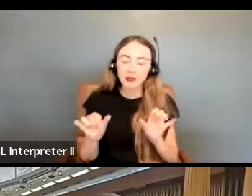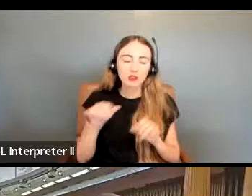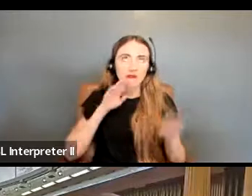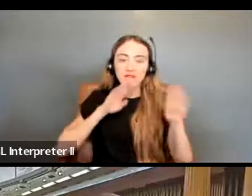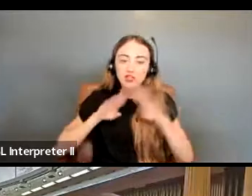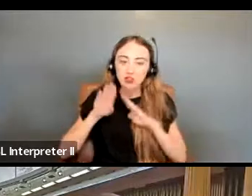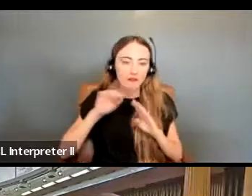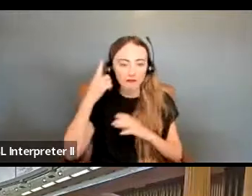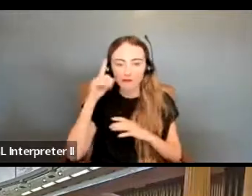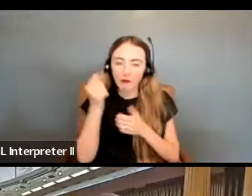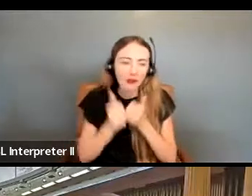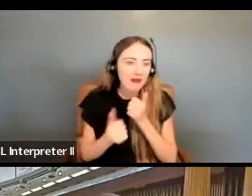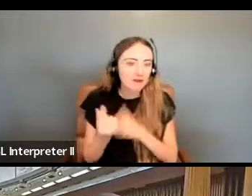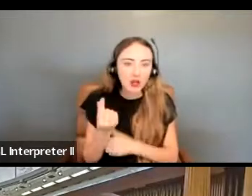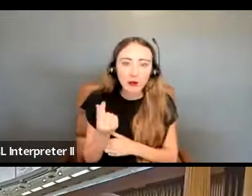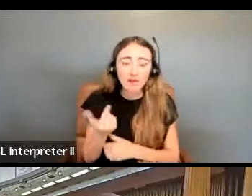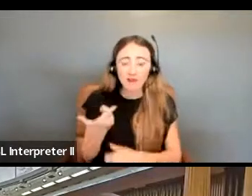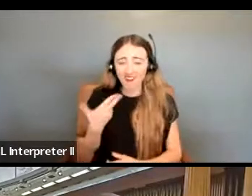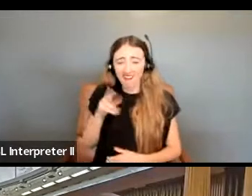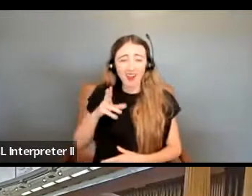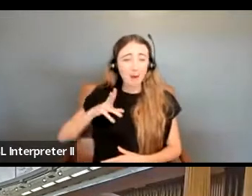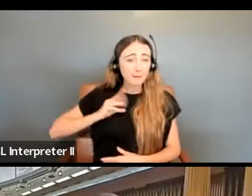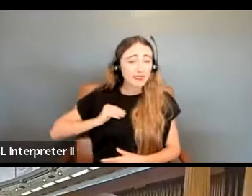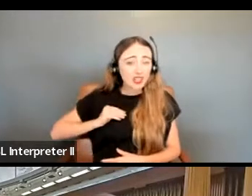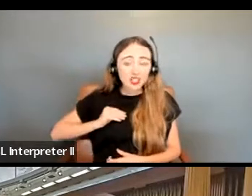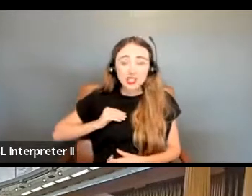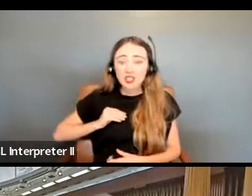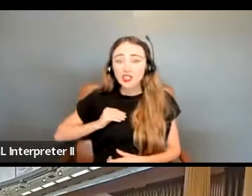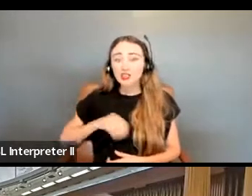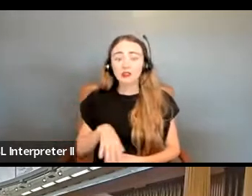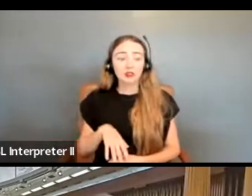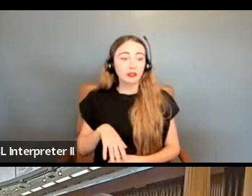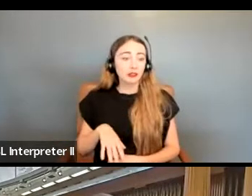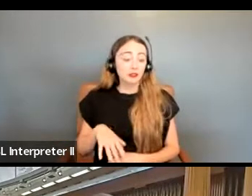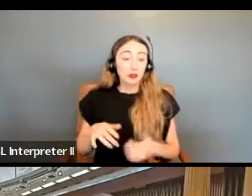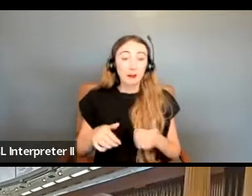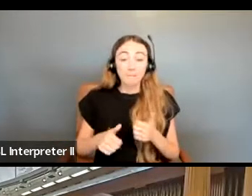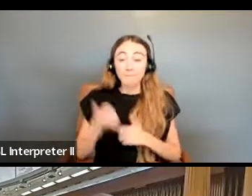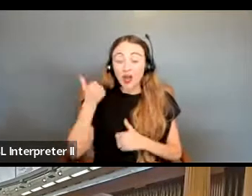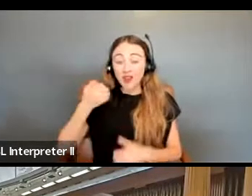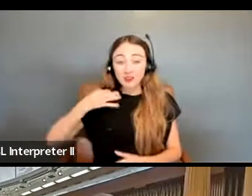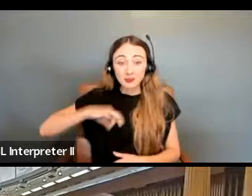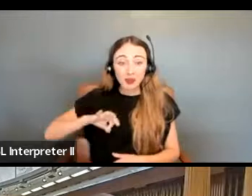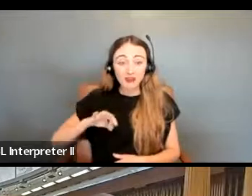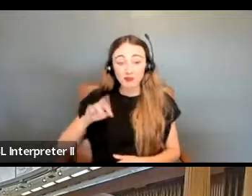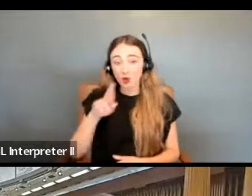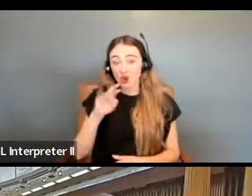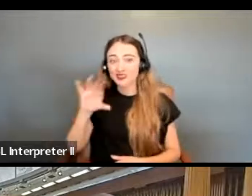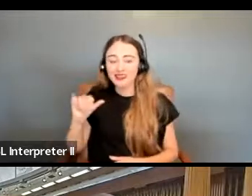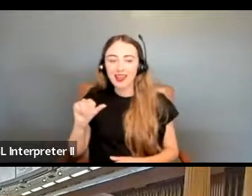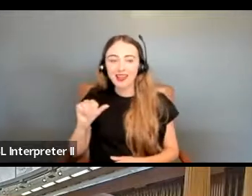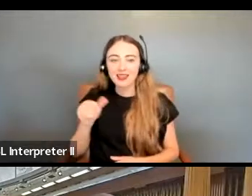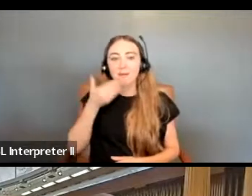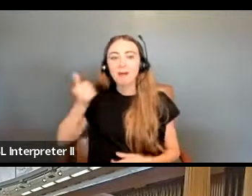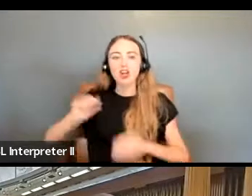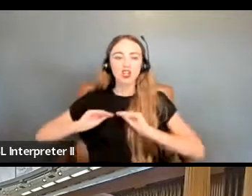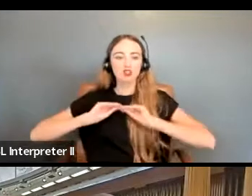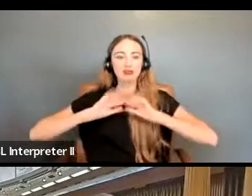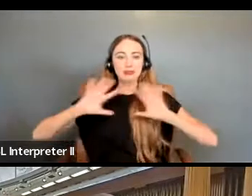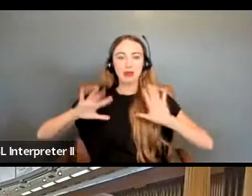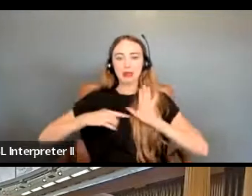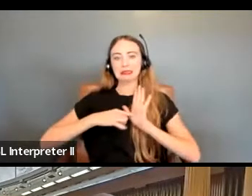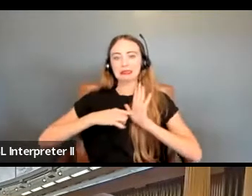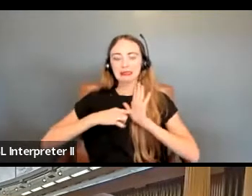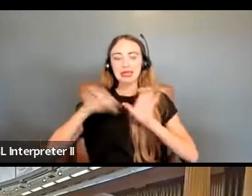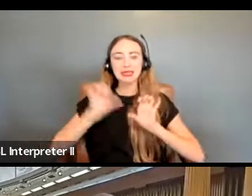actually. That is true for gun possession charges. One of the biggest benefits we will see from the RCCA will be greater transparency and consistency